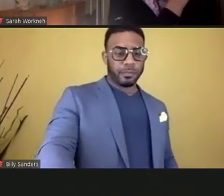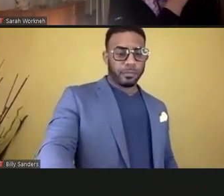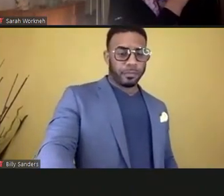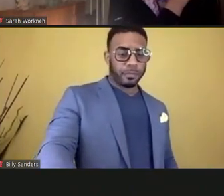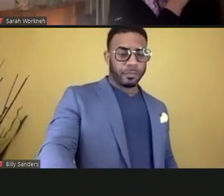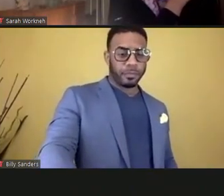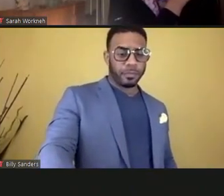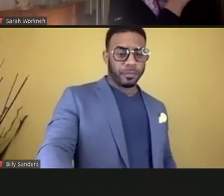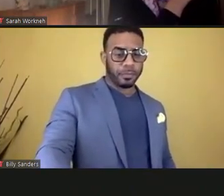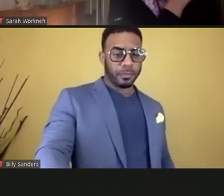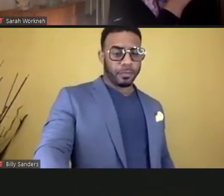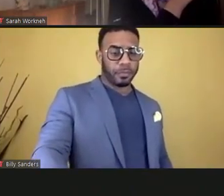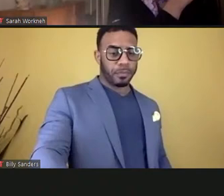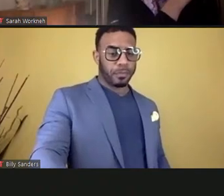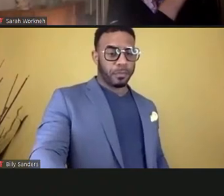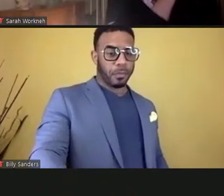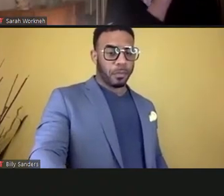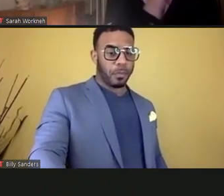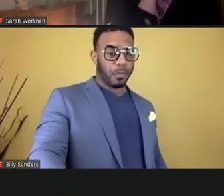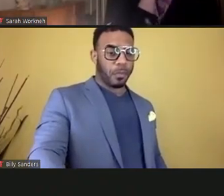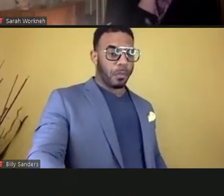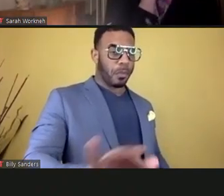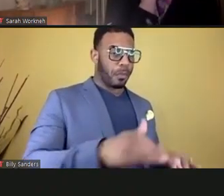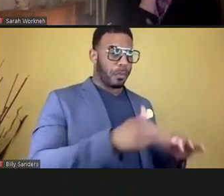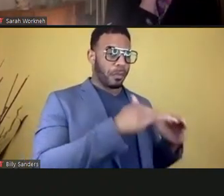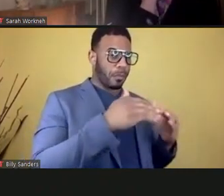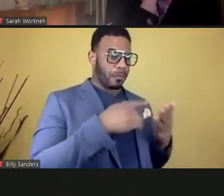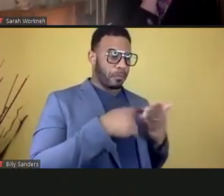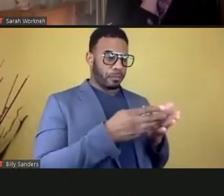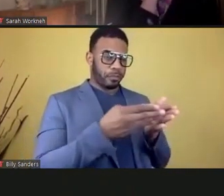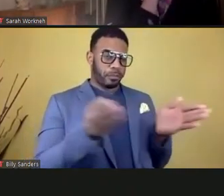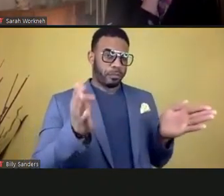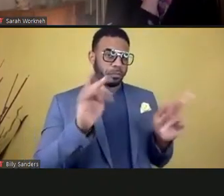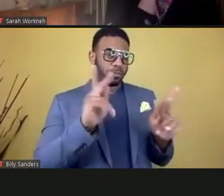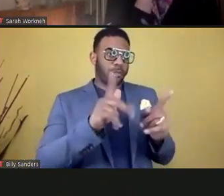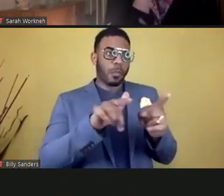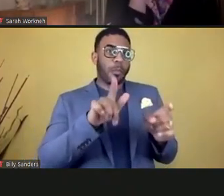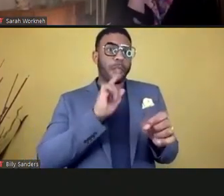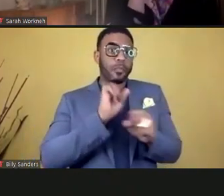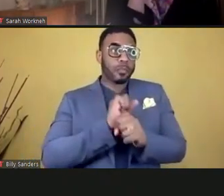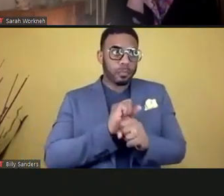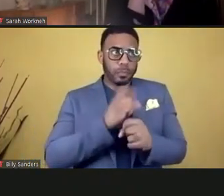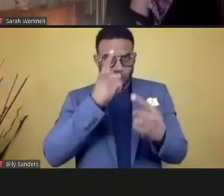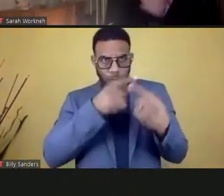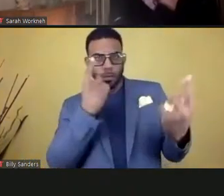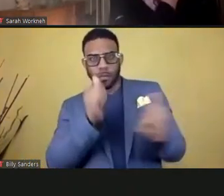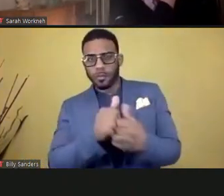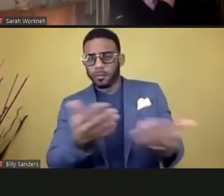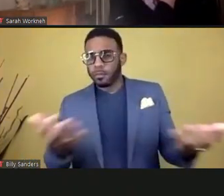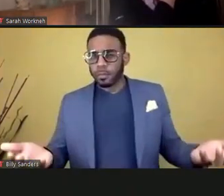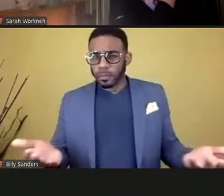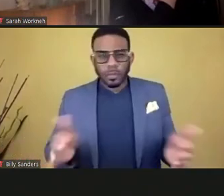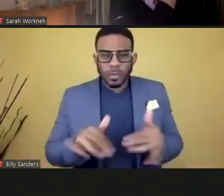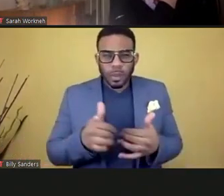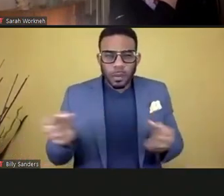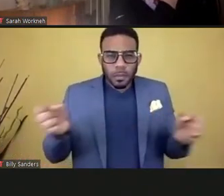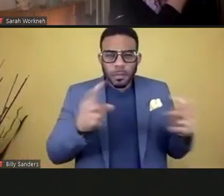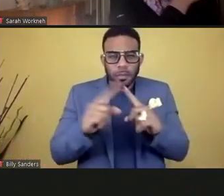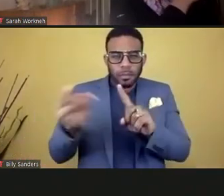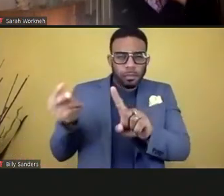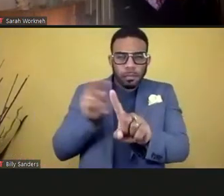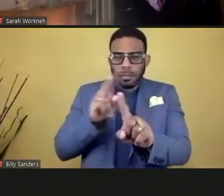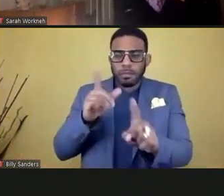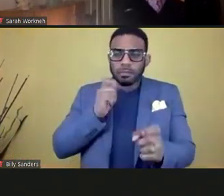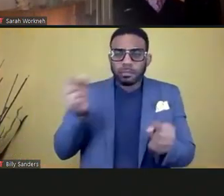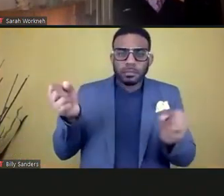this project about civil discourse. How do you have a civil conversation with people that you adamantly disagree with? How do you bring different perspectives? So we